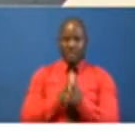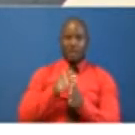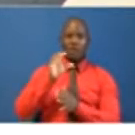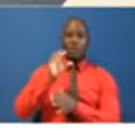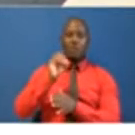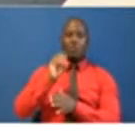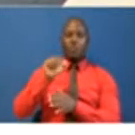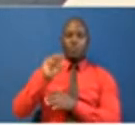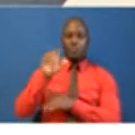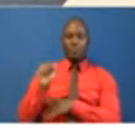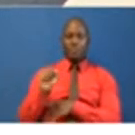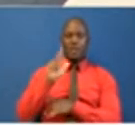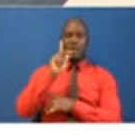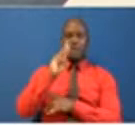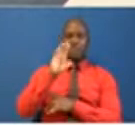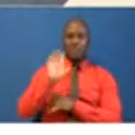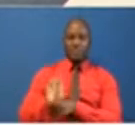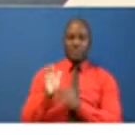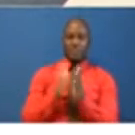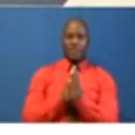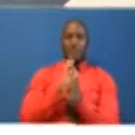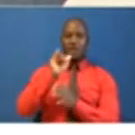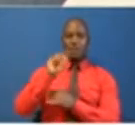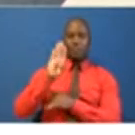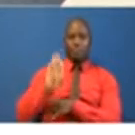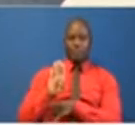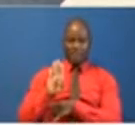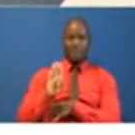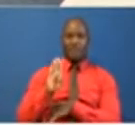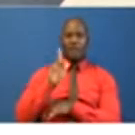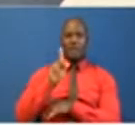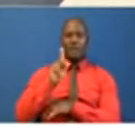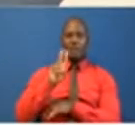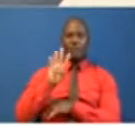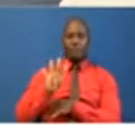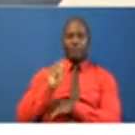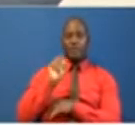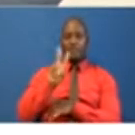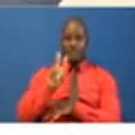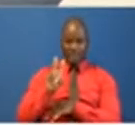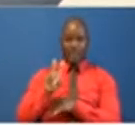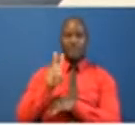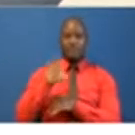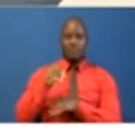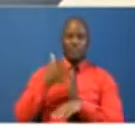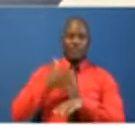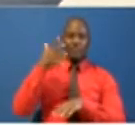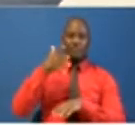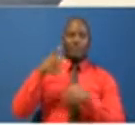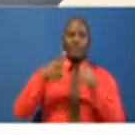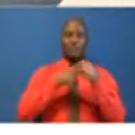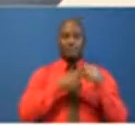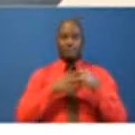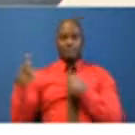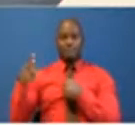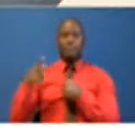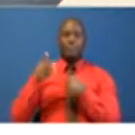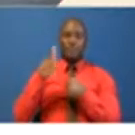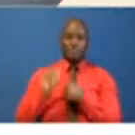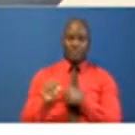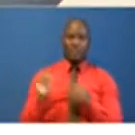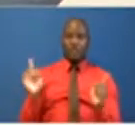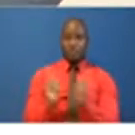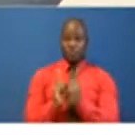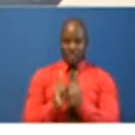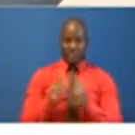oma of kbc tv together with ayub abdikadir of k24 tv that's from 5 30 pm to 7 pm a short